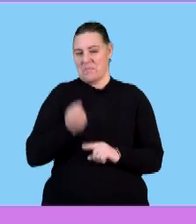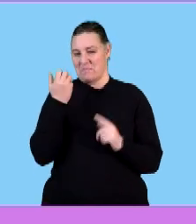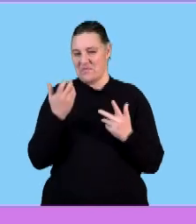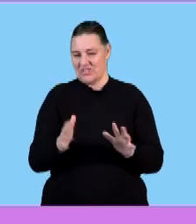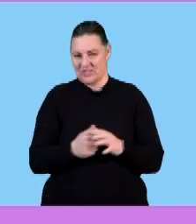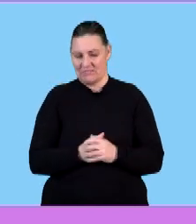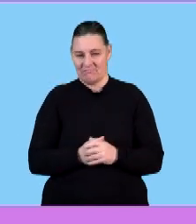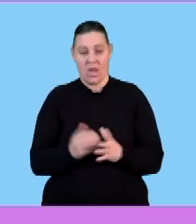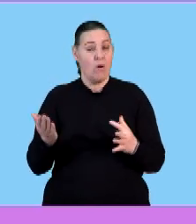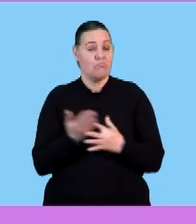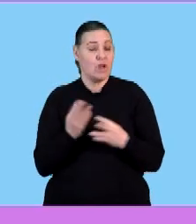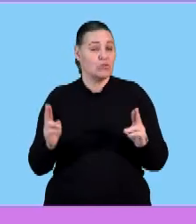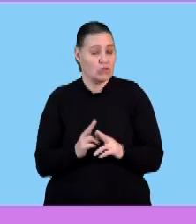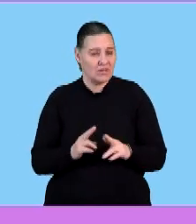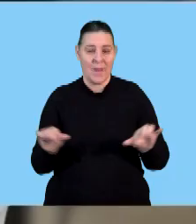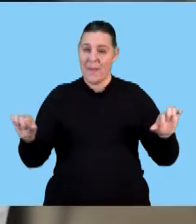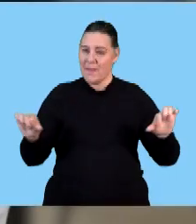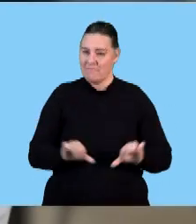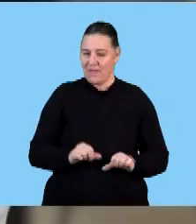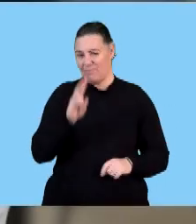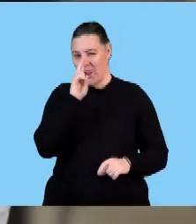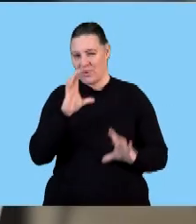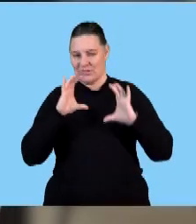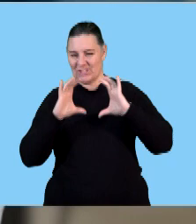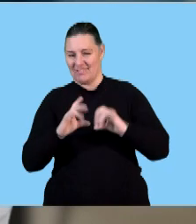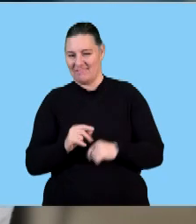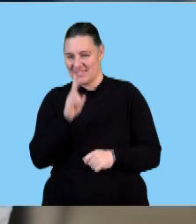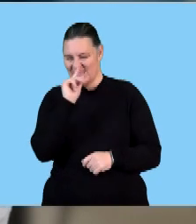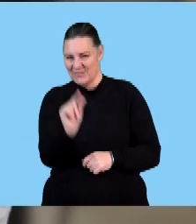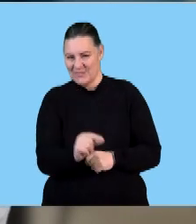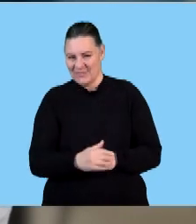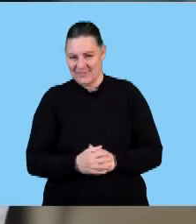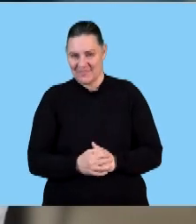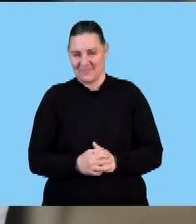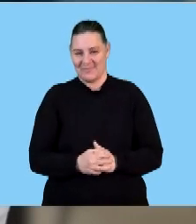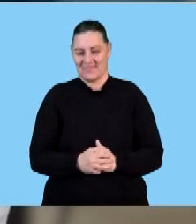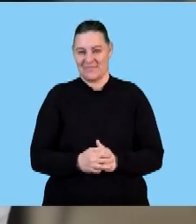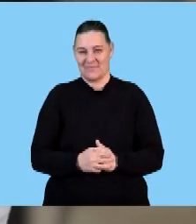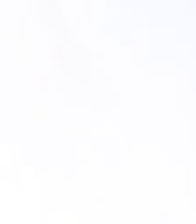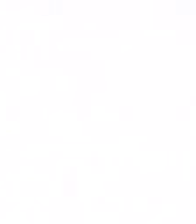triangle. Let's take a short break. When we get back, we look at circles. See you soon.